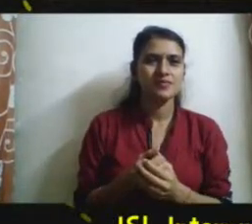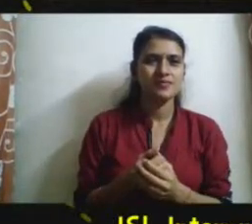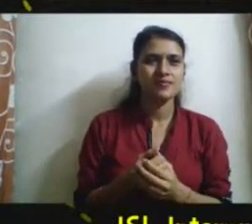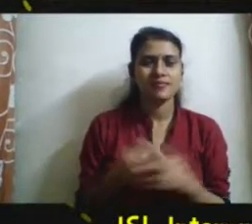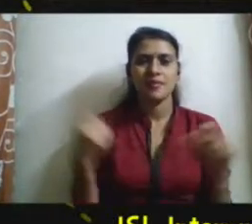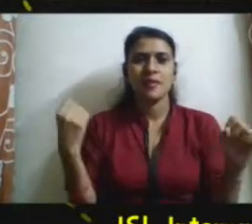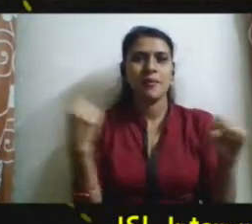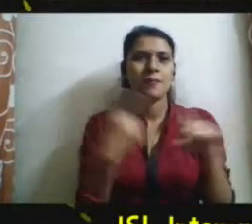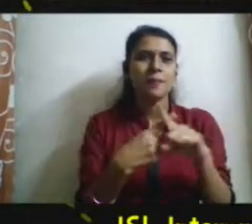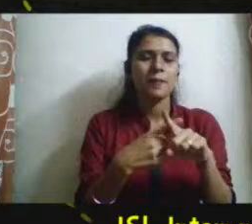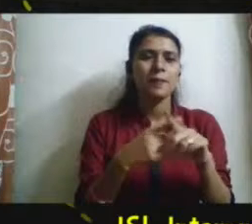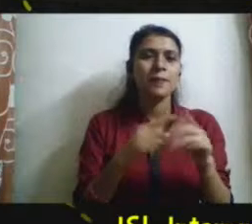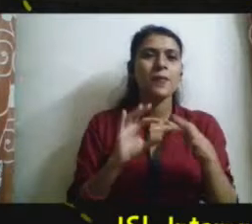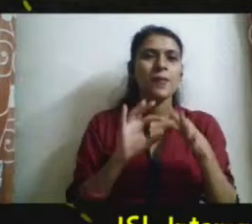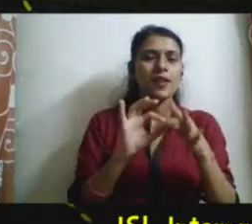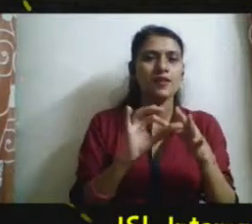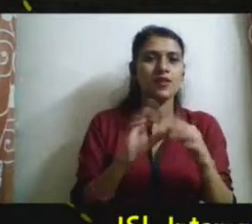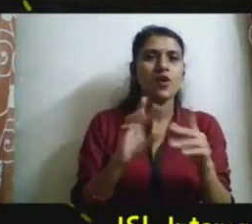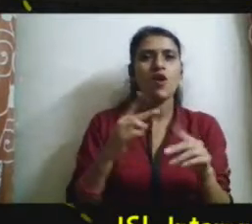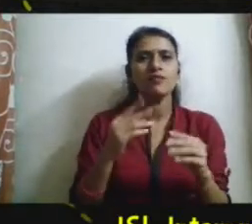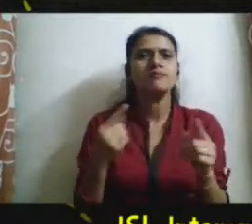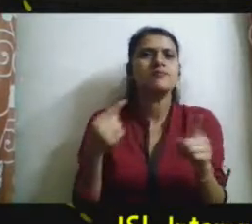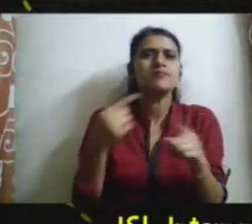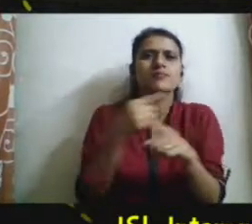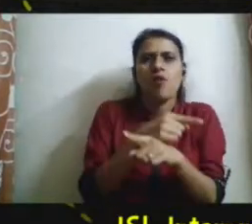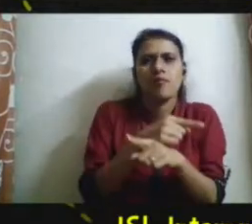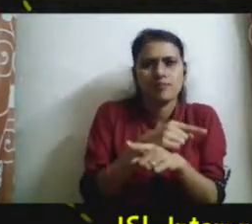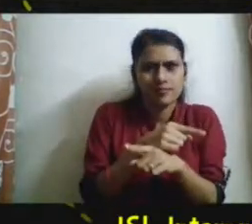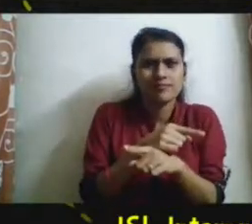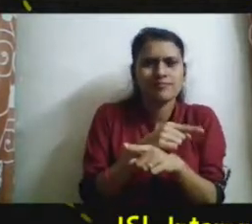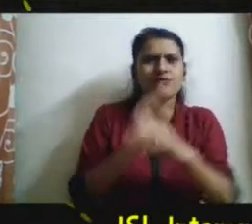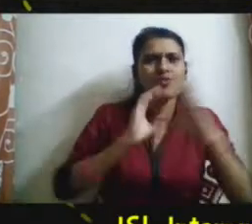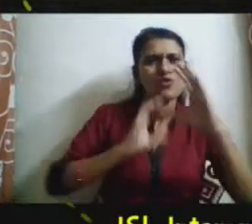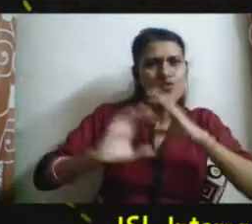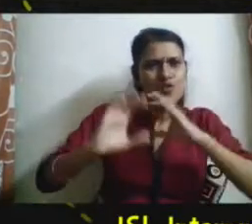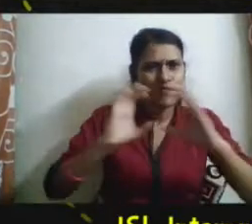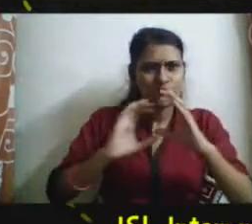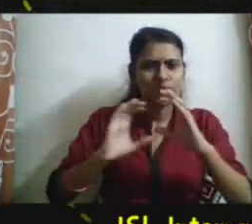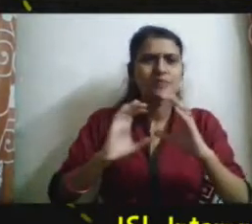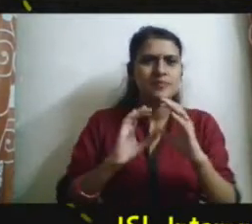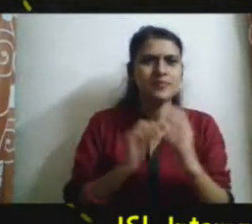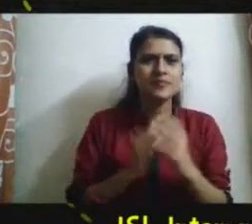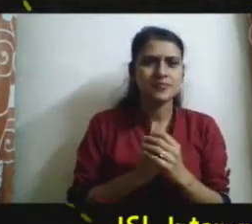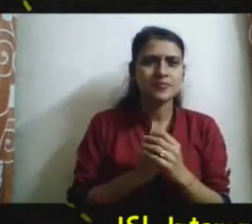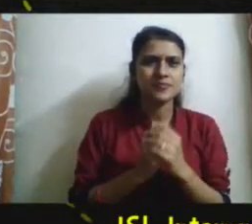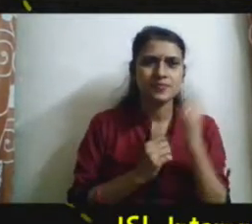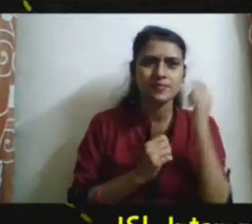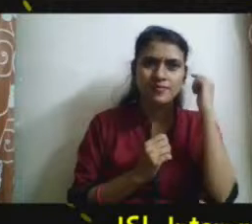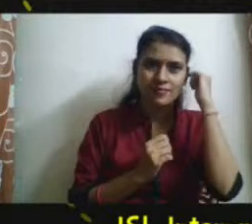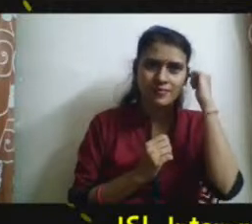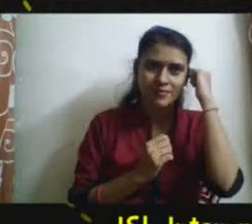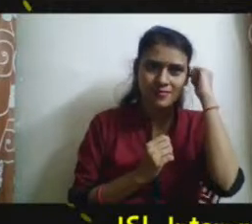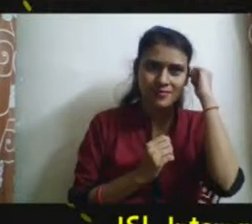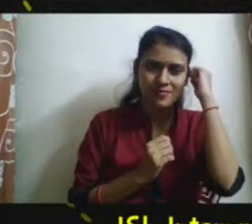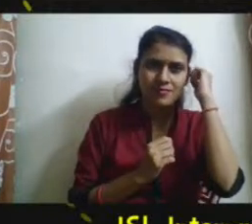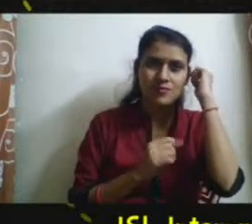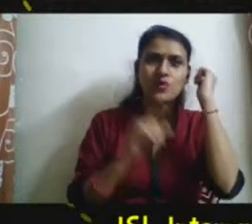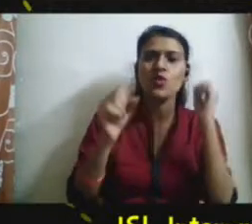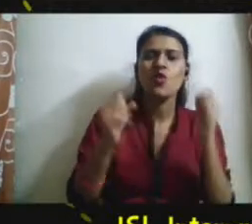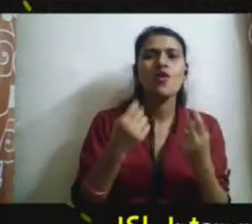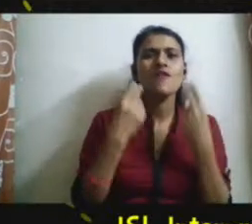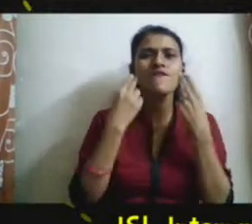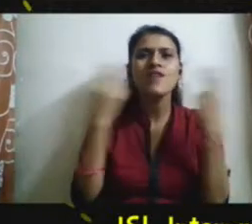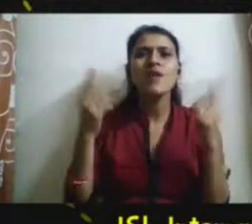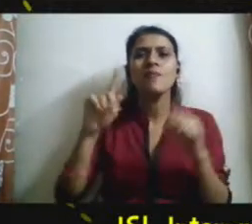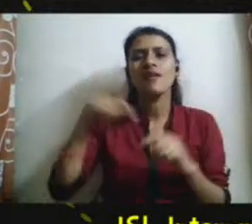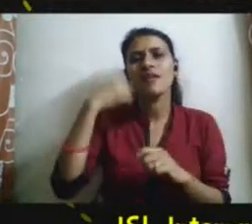and opposite to our conversation, which is somebody wanting to know what are your favorite popular Hindi